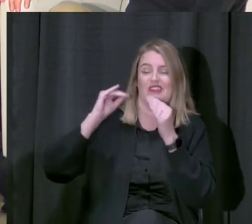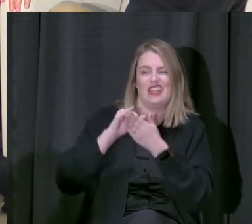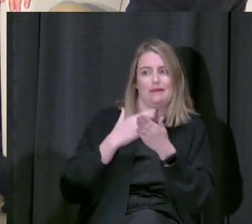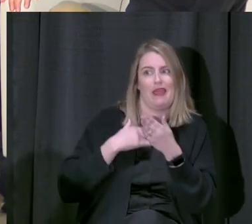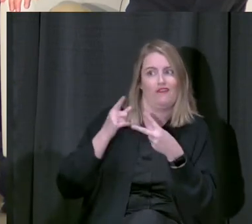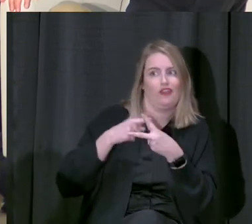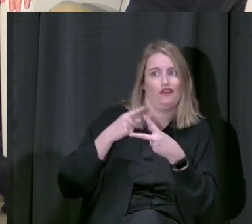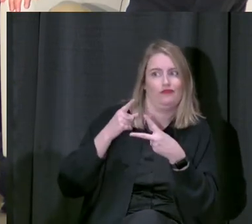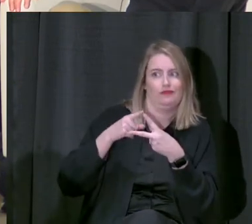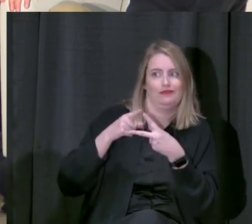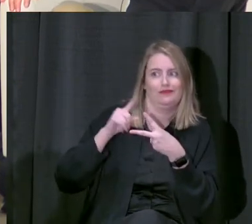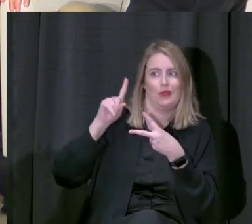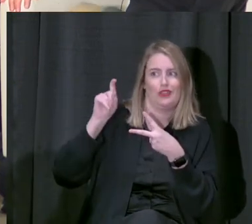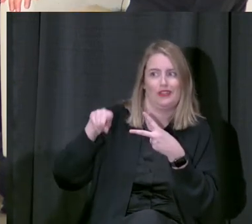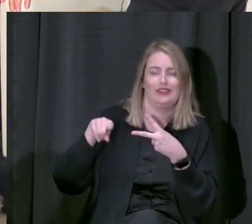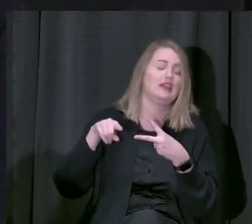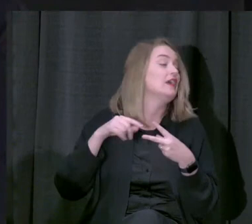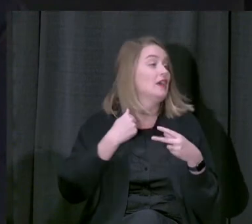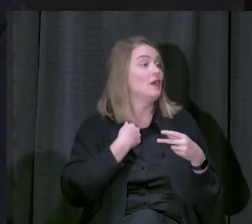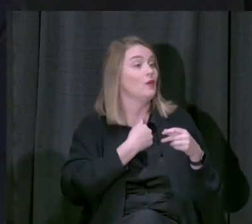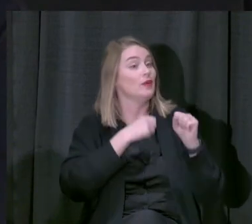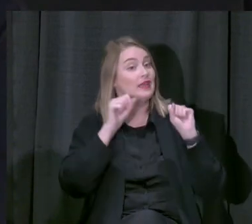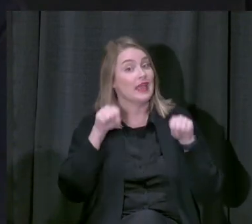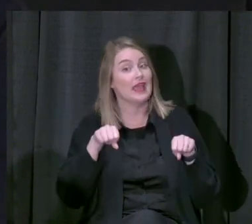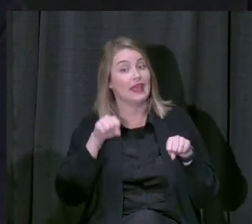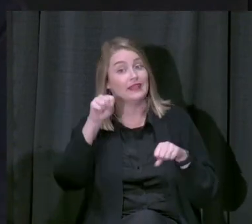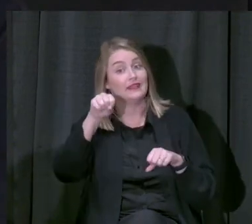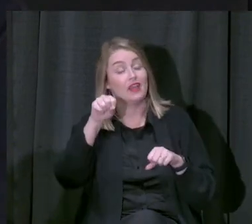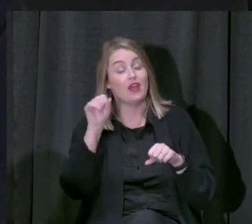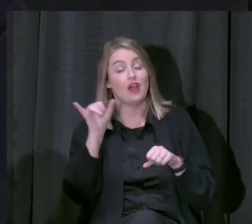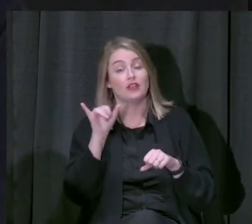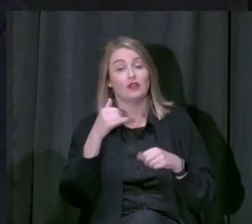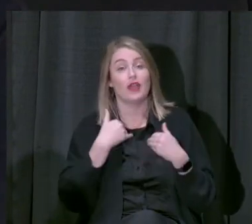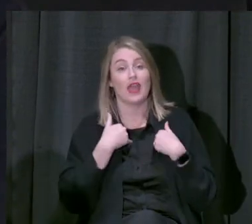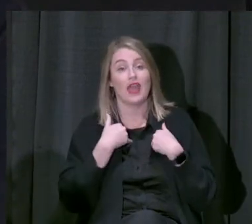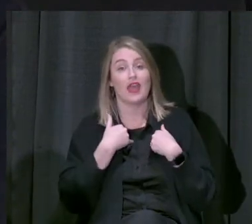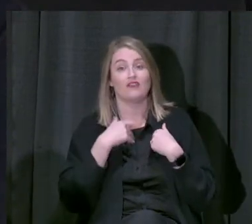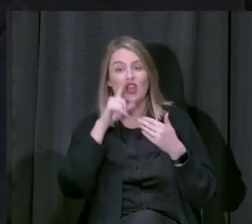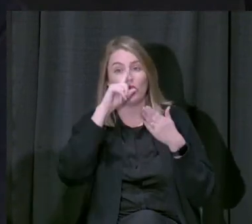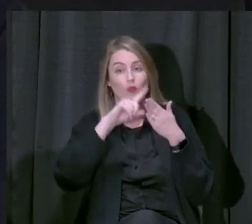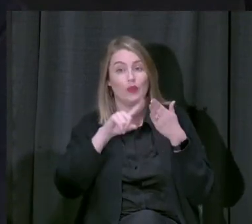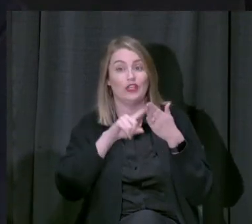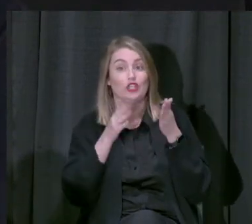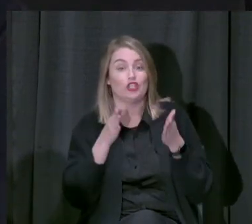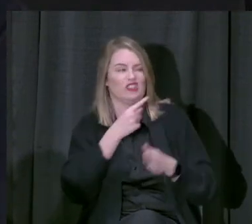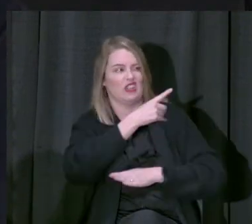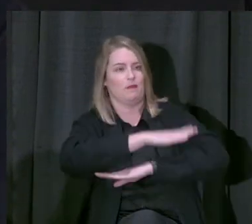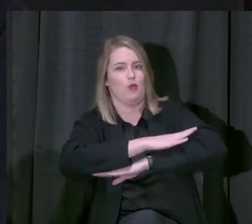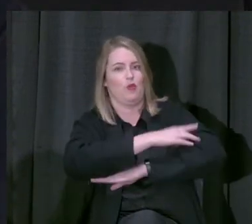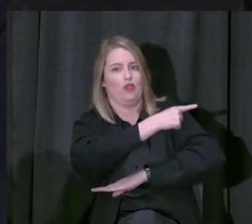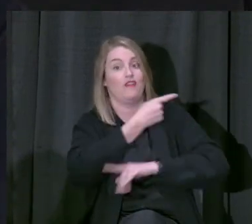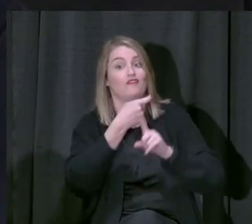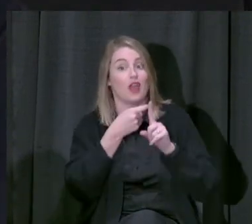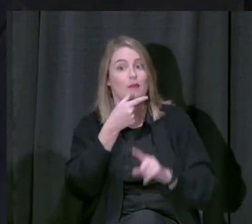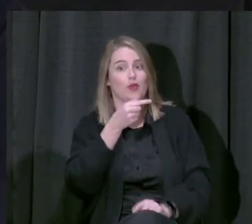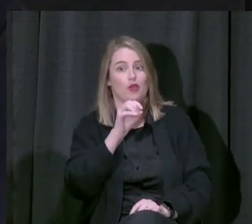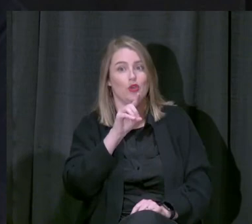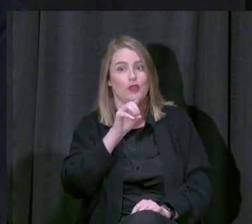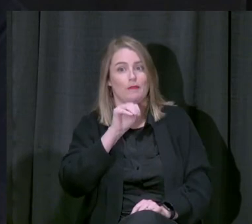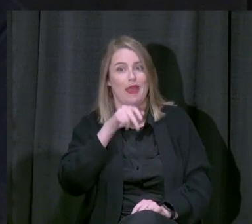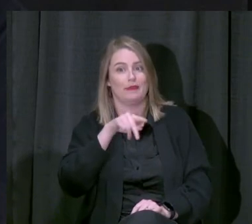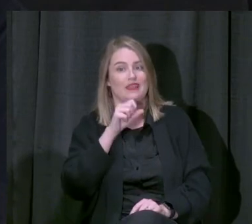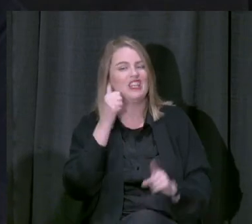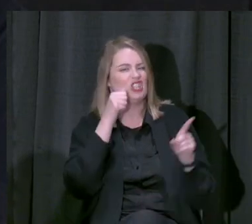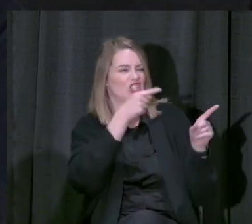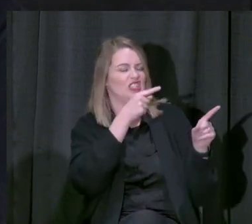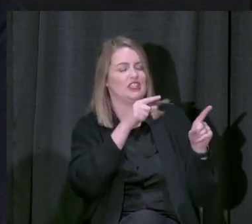one. Yeah, you can. And we also have a researcher at our booth in Good Maps, and she does surveys